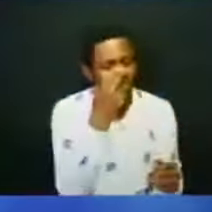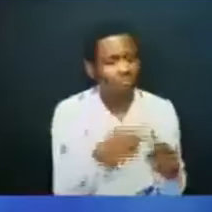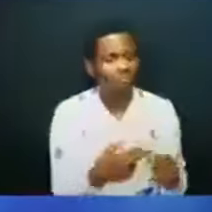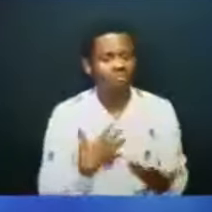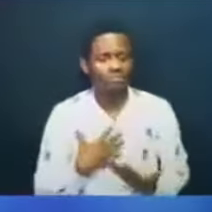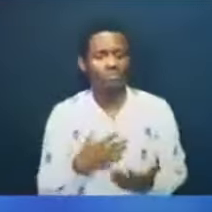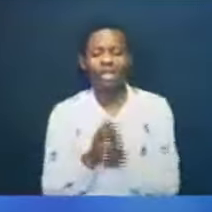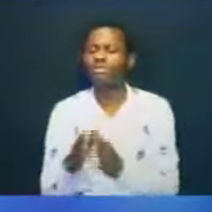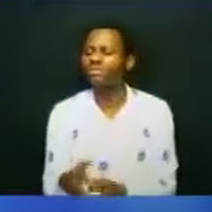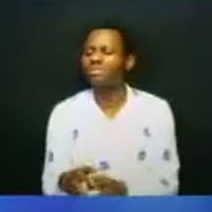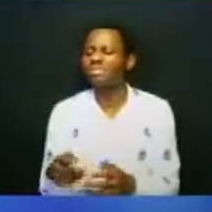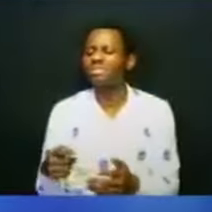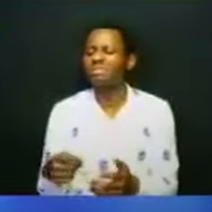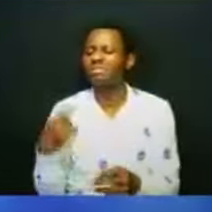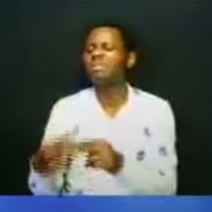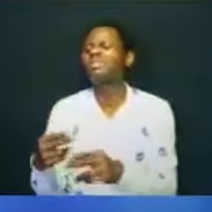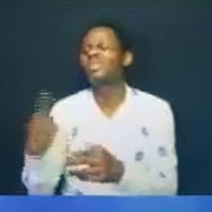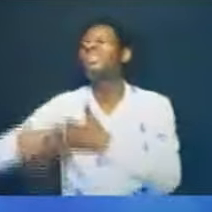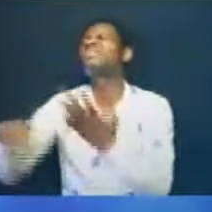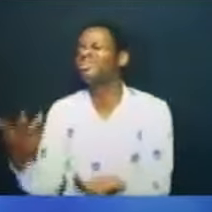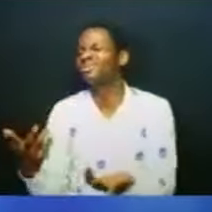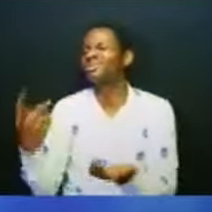this name? I